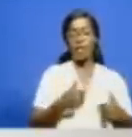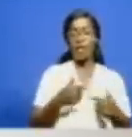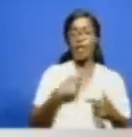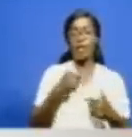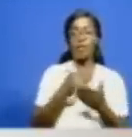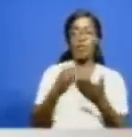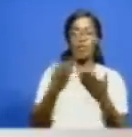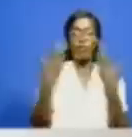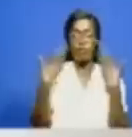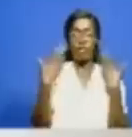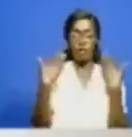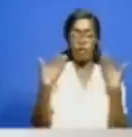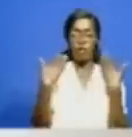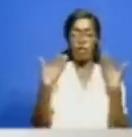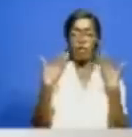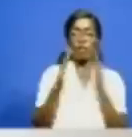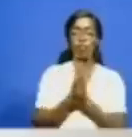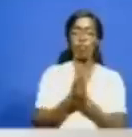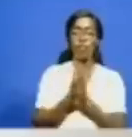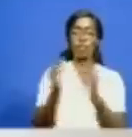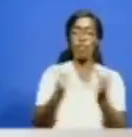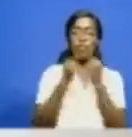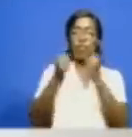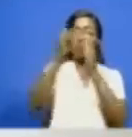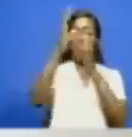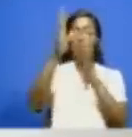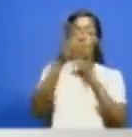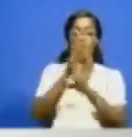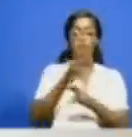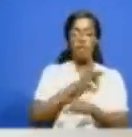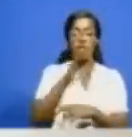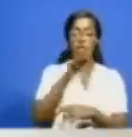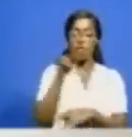portion forever. We pray the Almighty God rest the soul of this